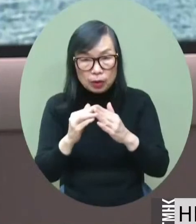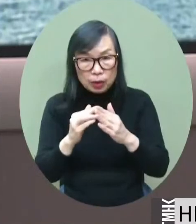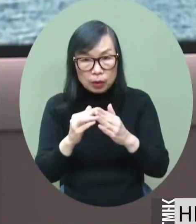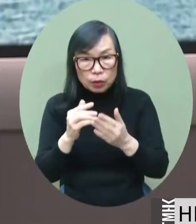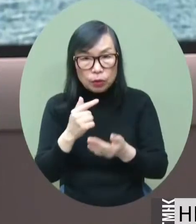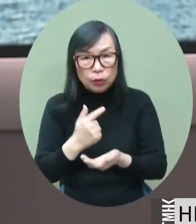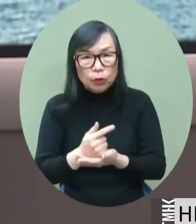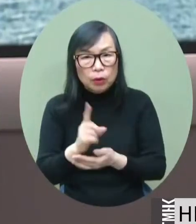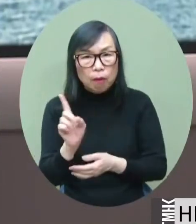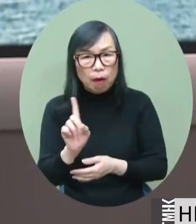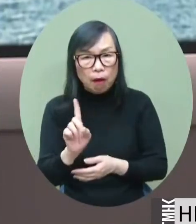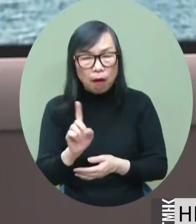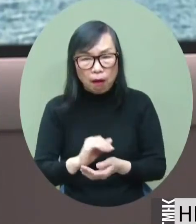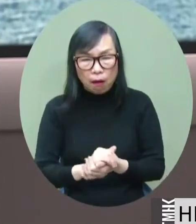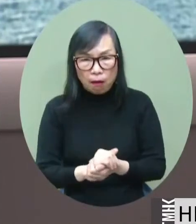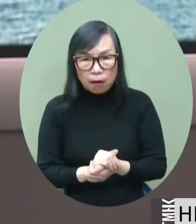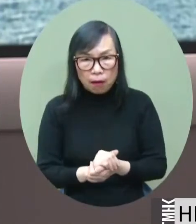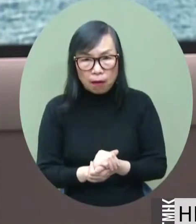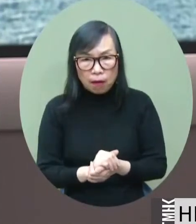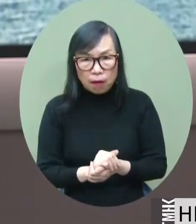admitted,